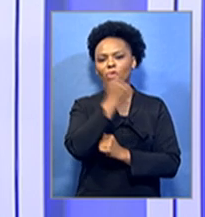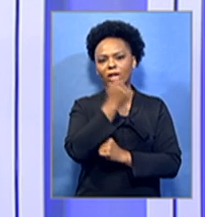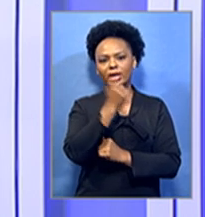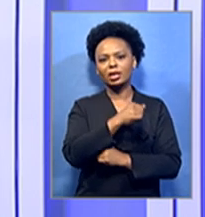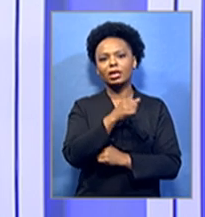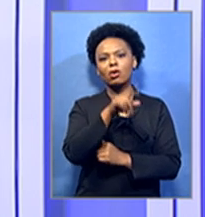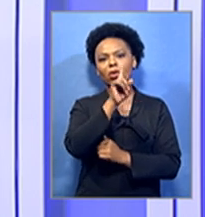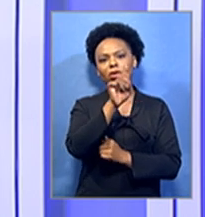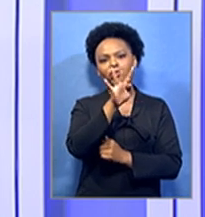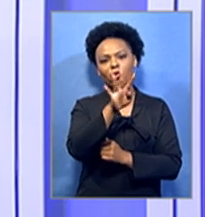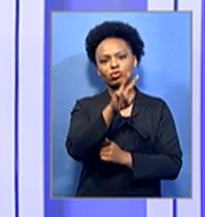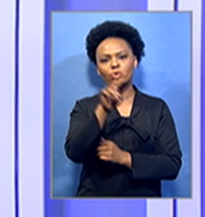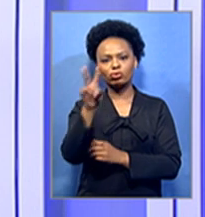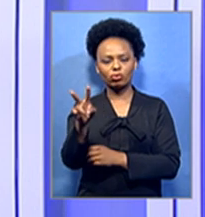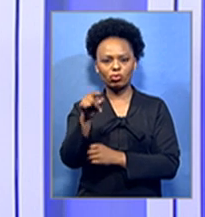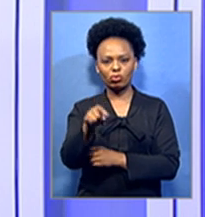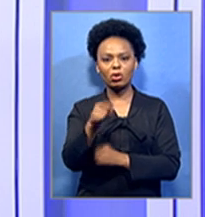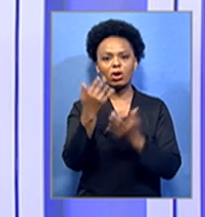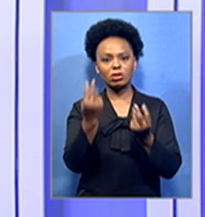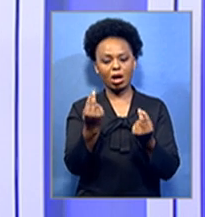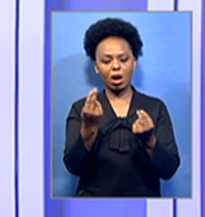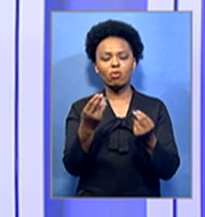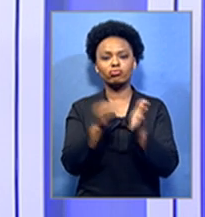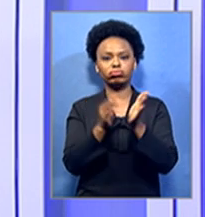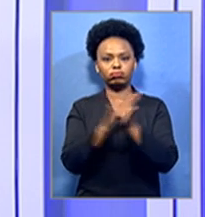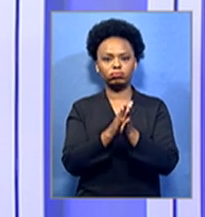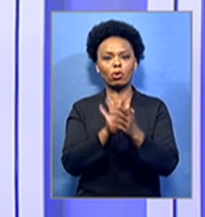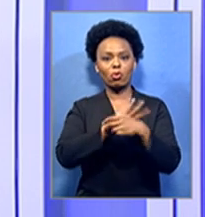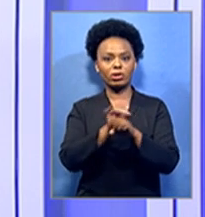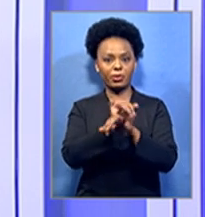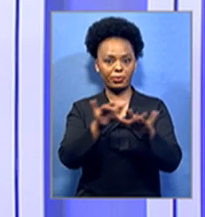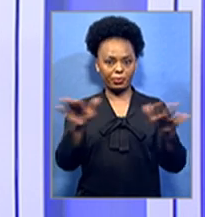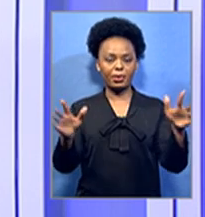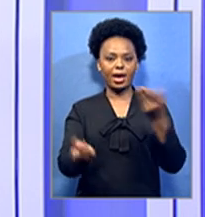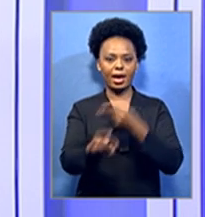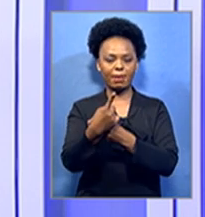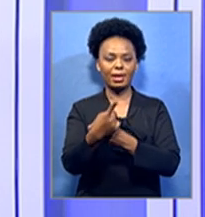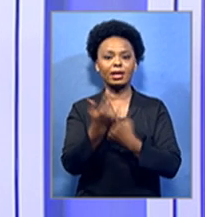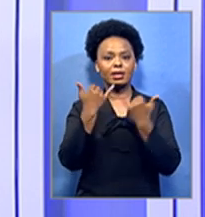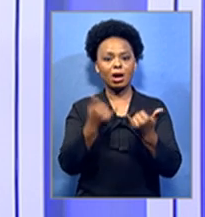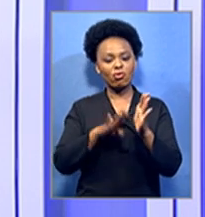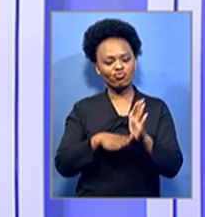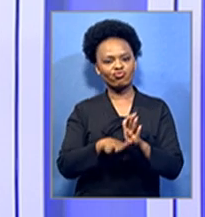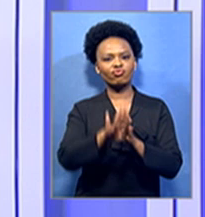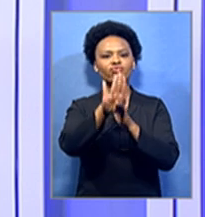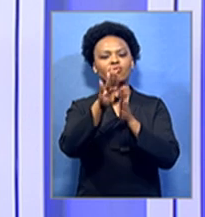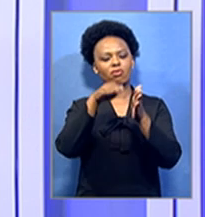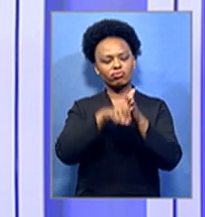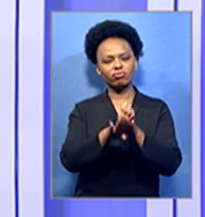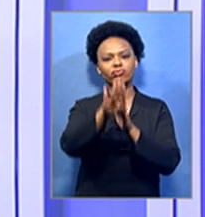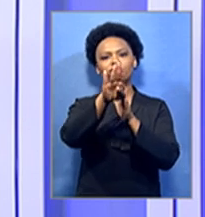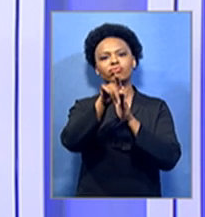22 new COVID-19 cases in the latest reporting cycle, which increases the cumulative number of cases in the country to